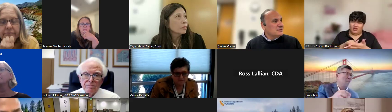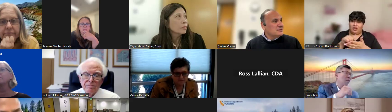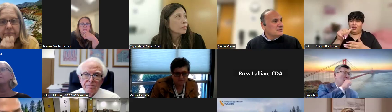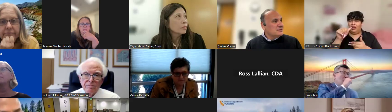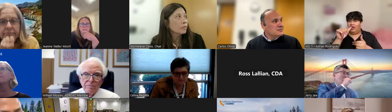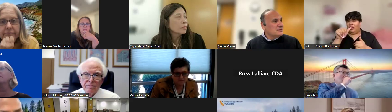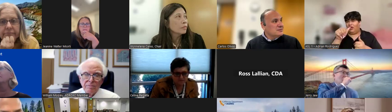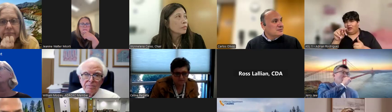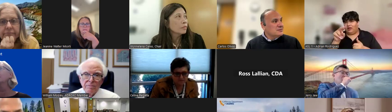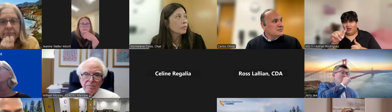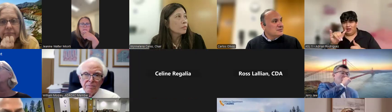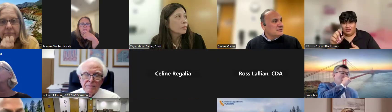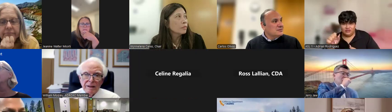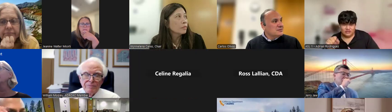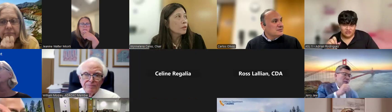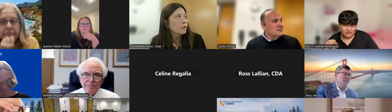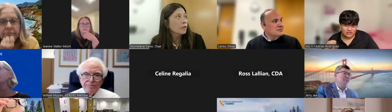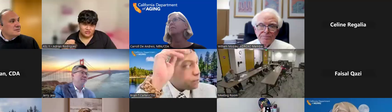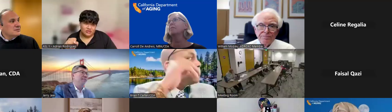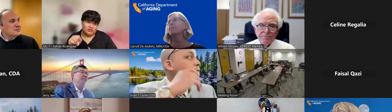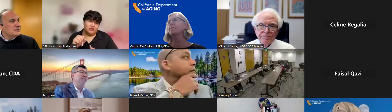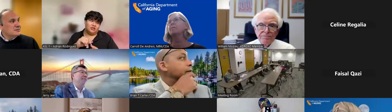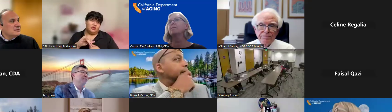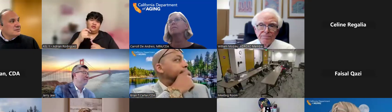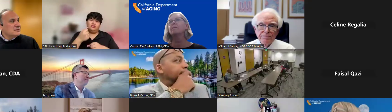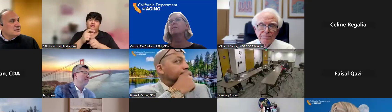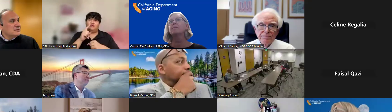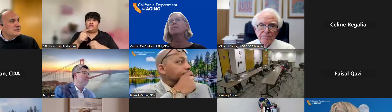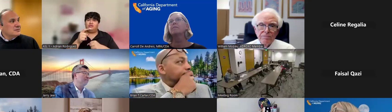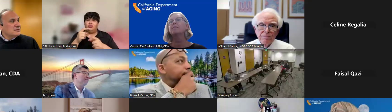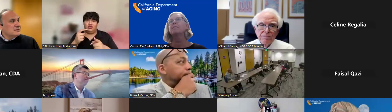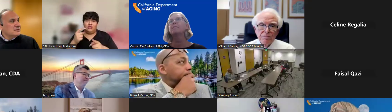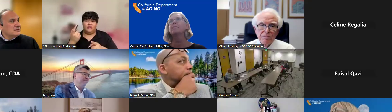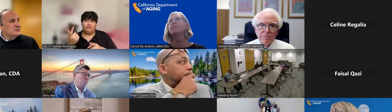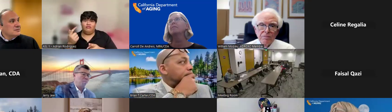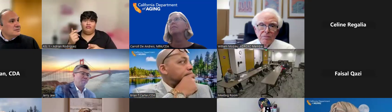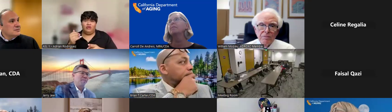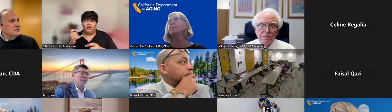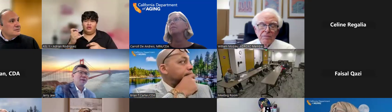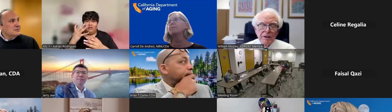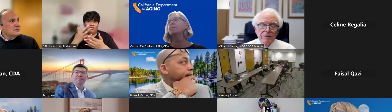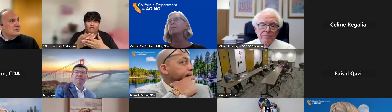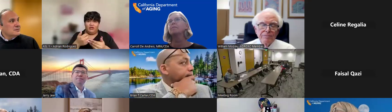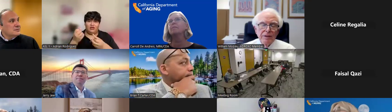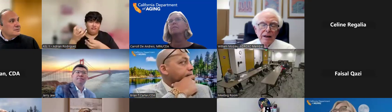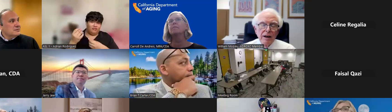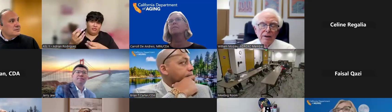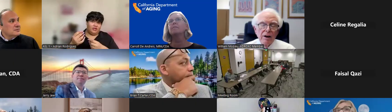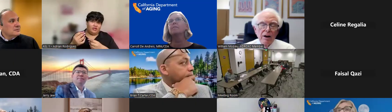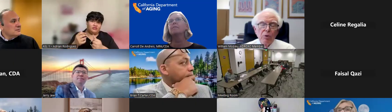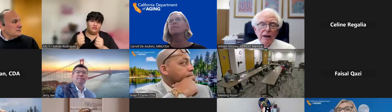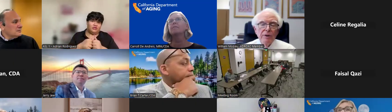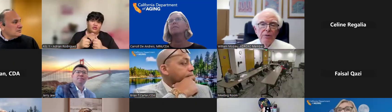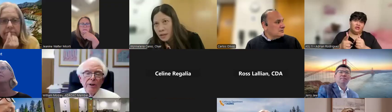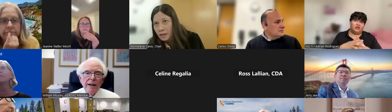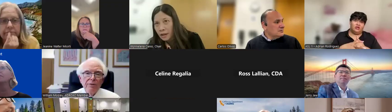I'm just wondering if Anna Chodos might be able to kind of provide some insight into that as well. Yeah, and I